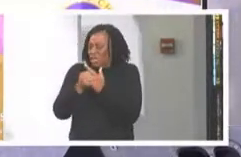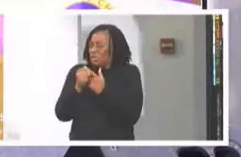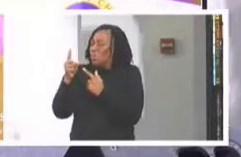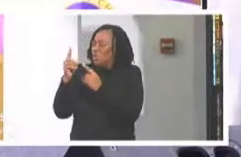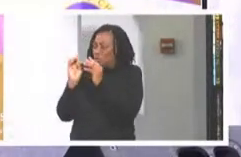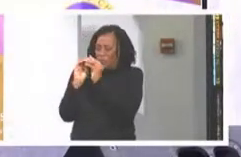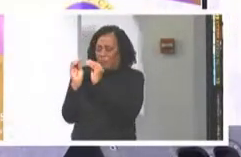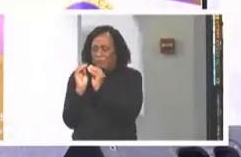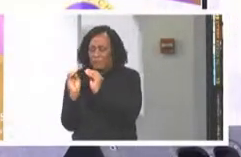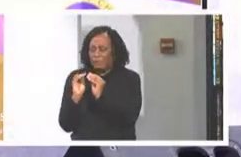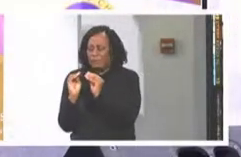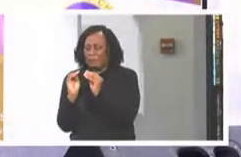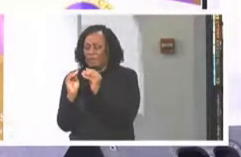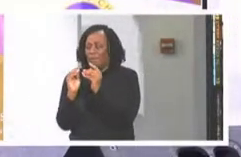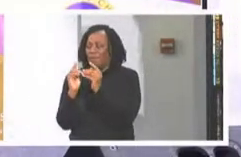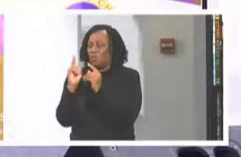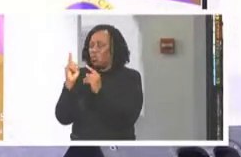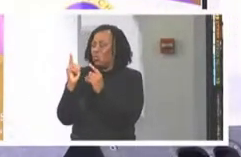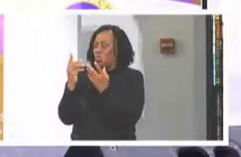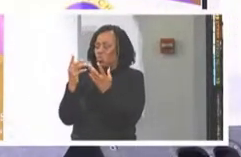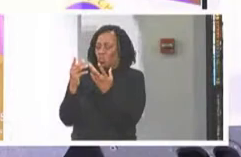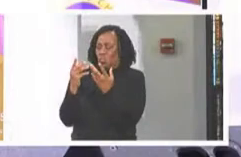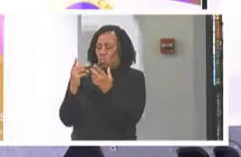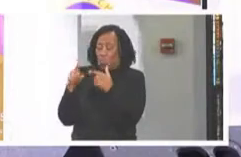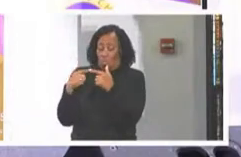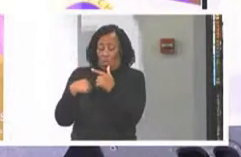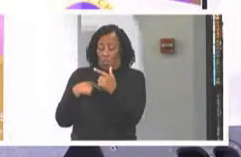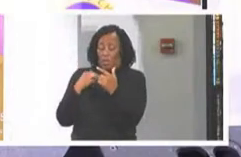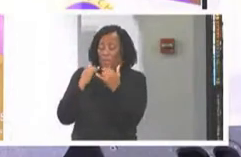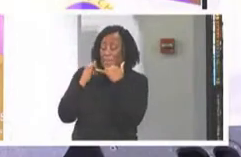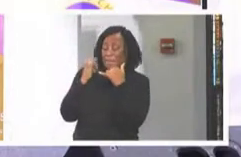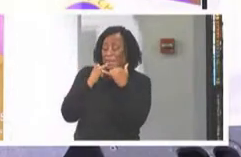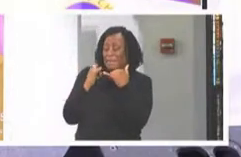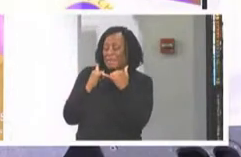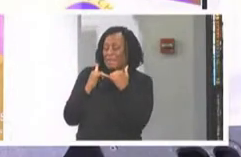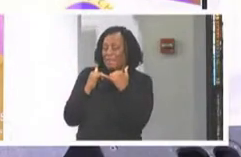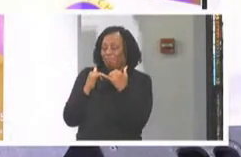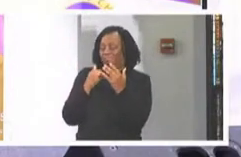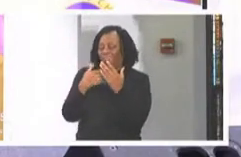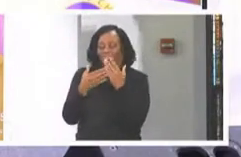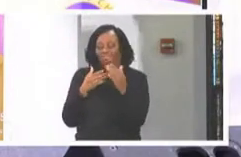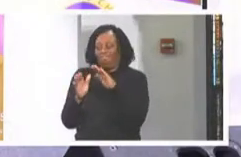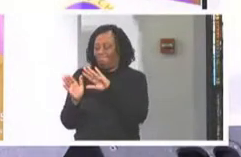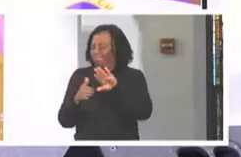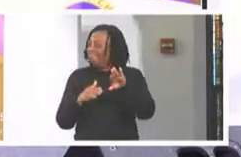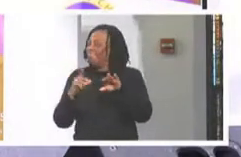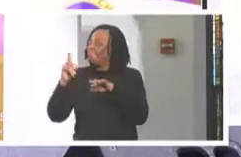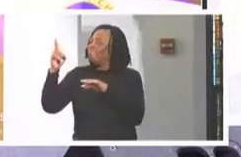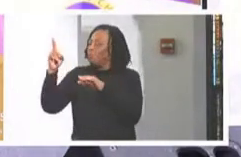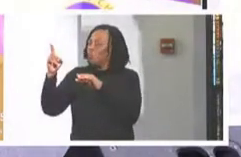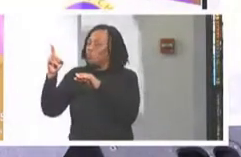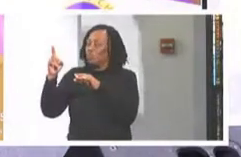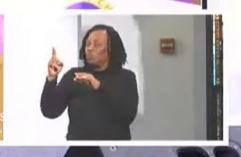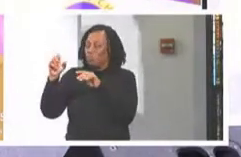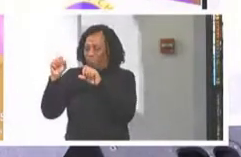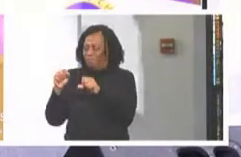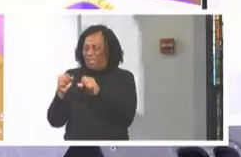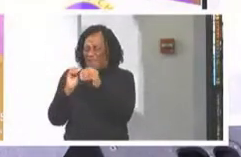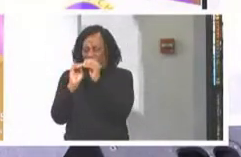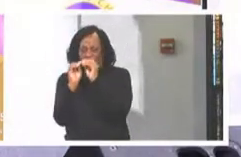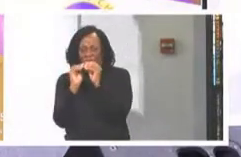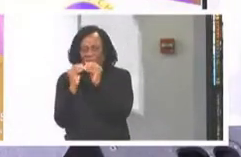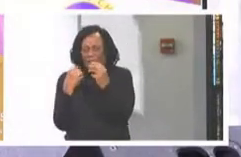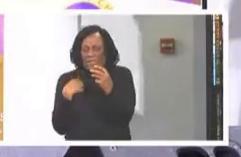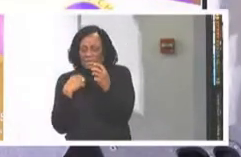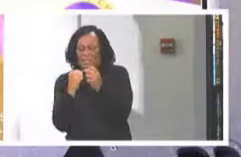you, even in the midst of our mistakes, that will put our futures back together again. God, it is you